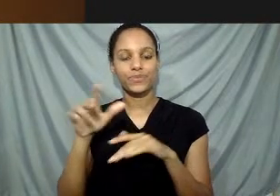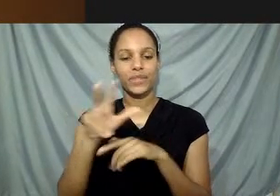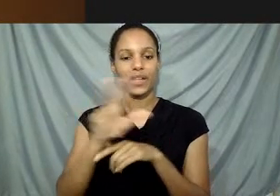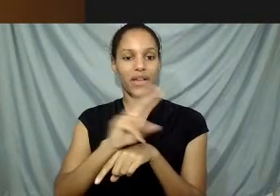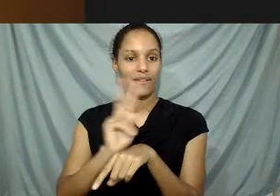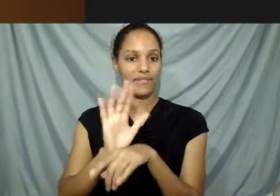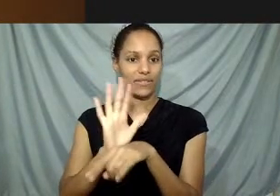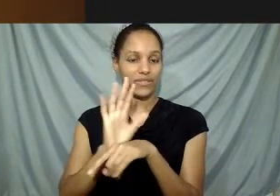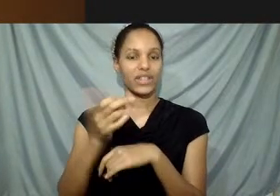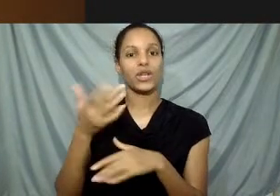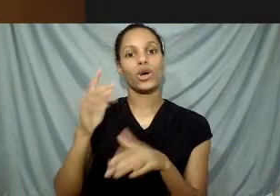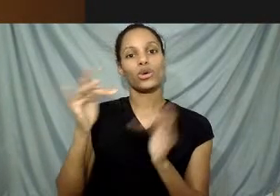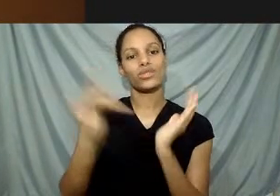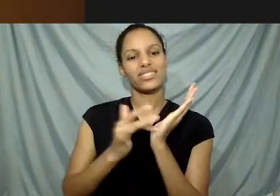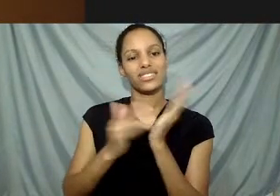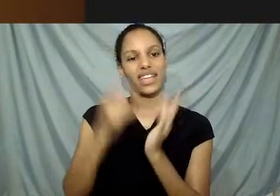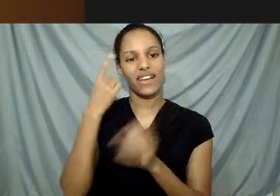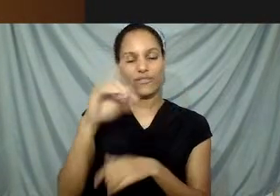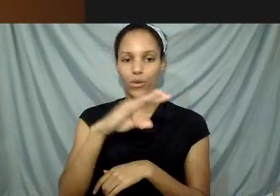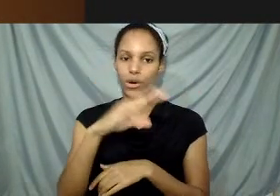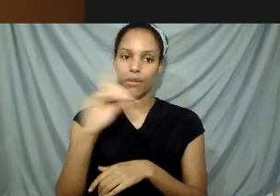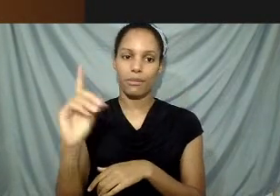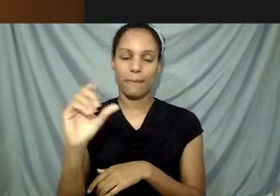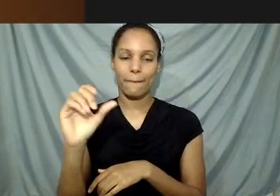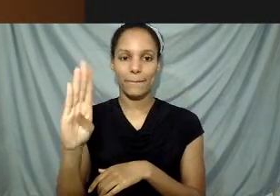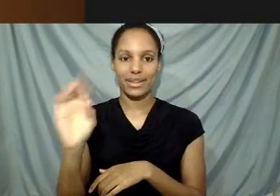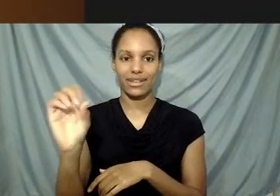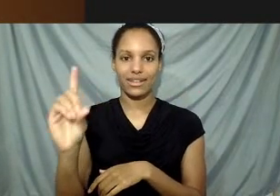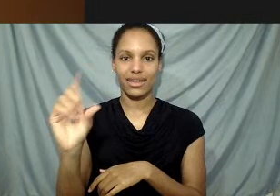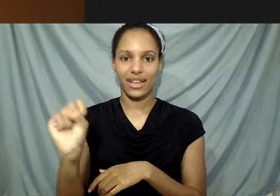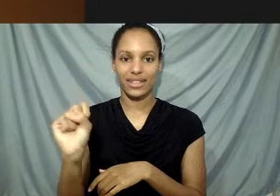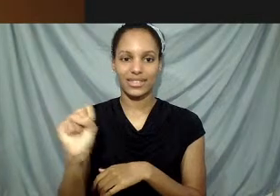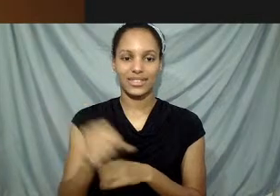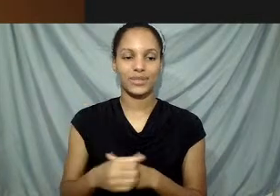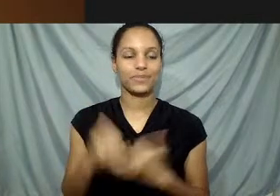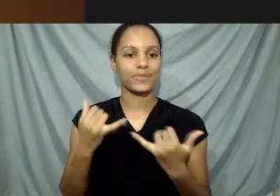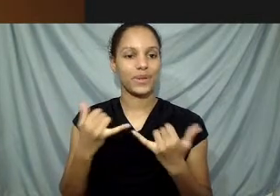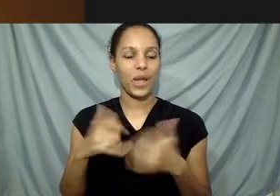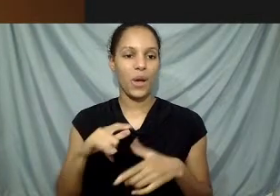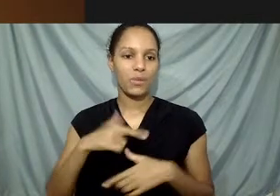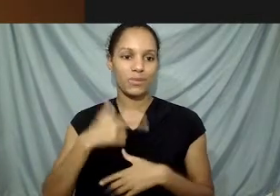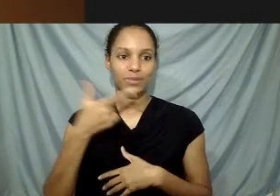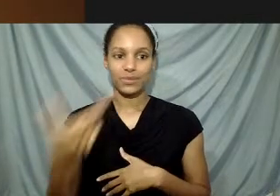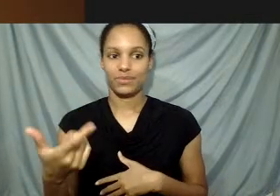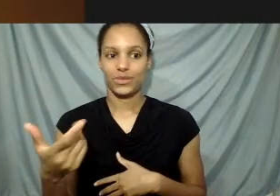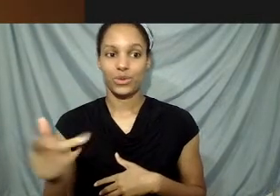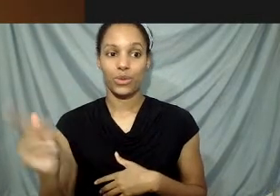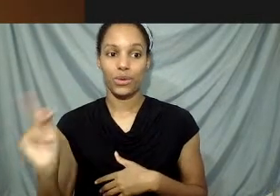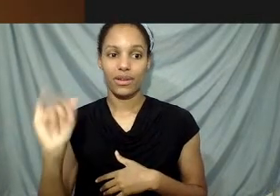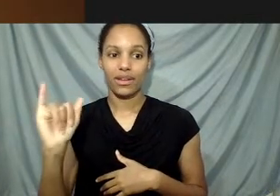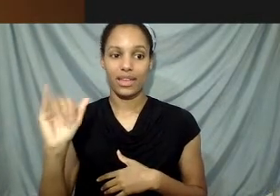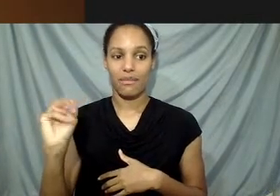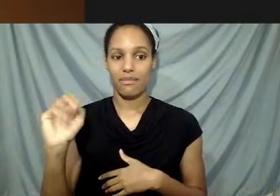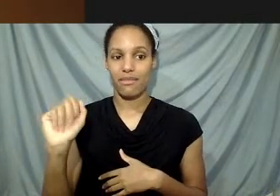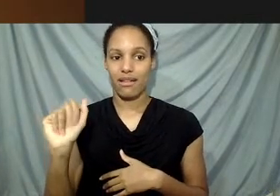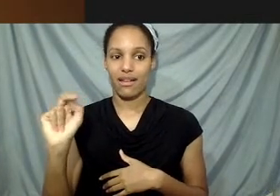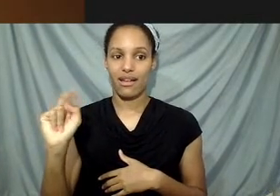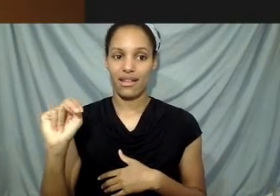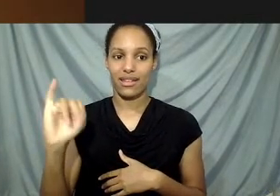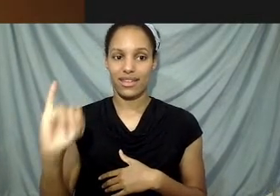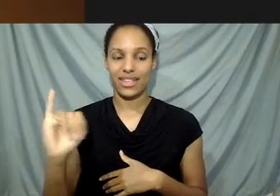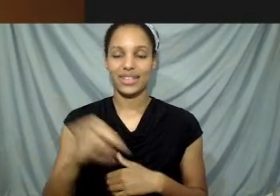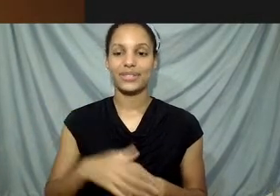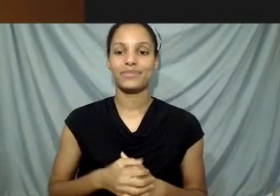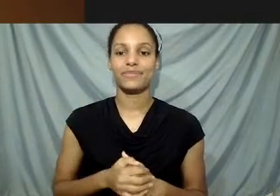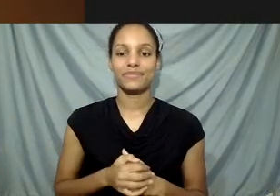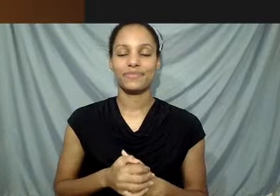And I'm going to pass it over to Kamani. Thank you, Caitlin. So there are two others